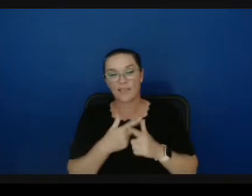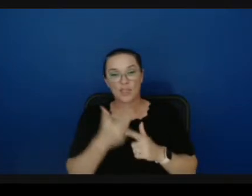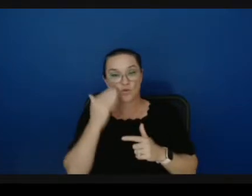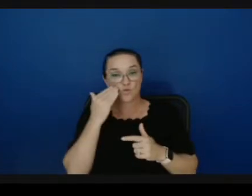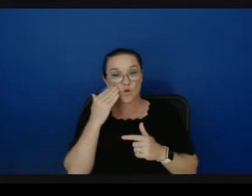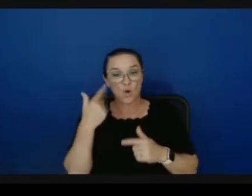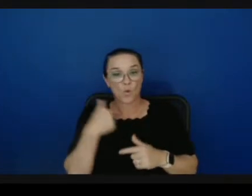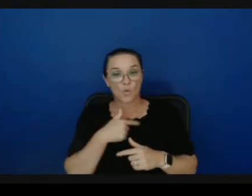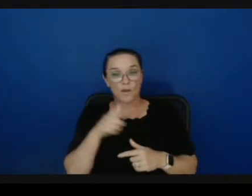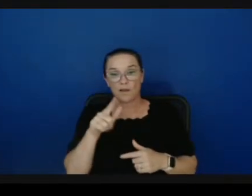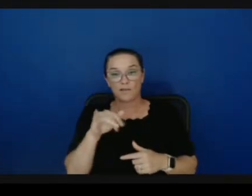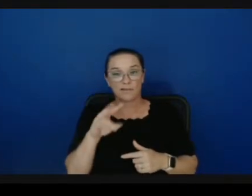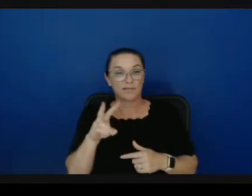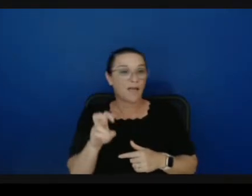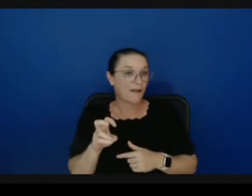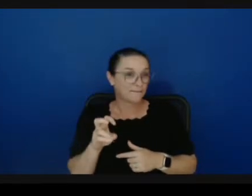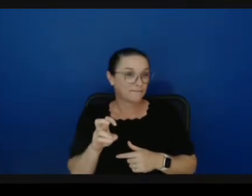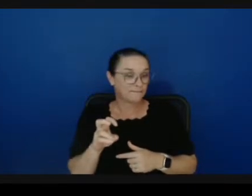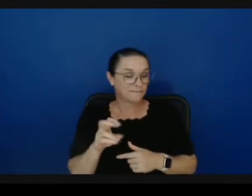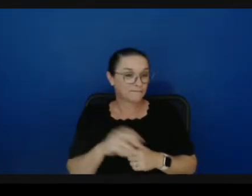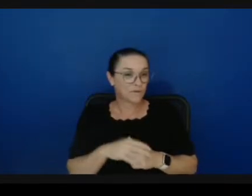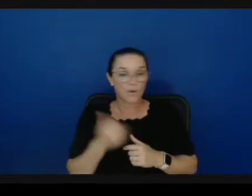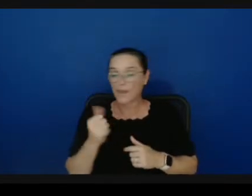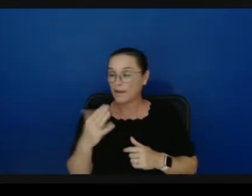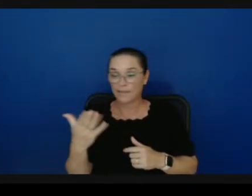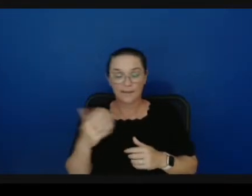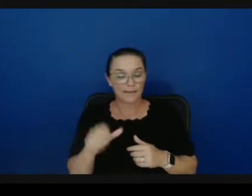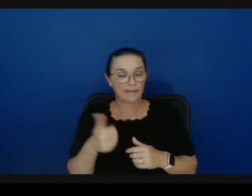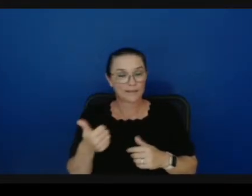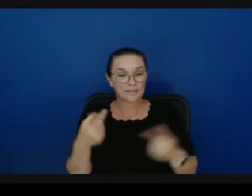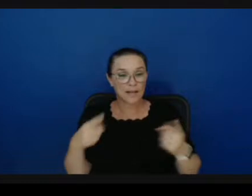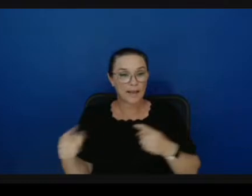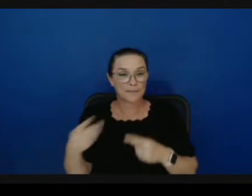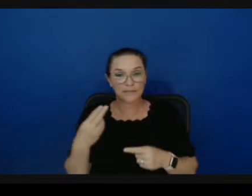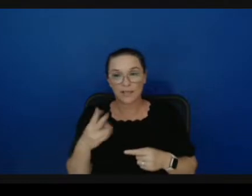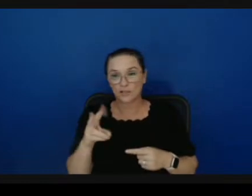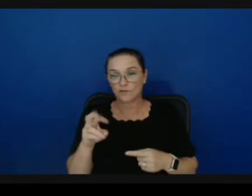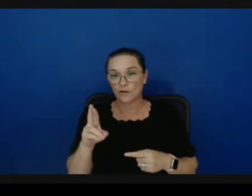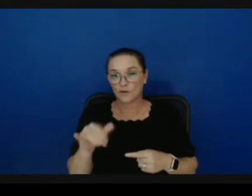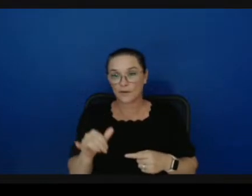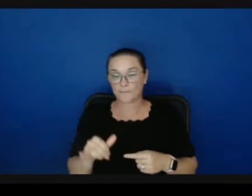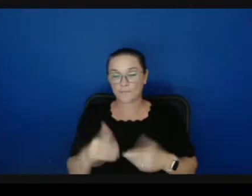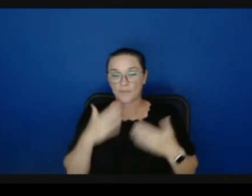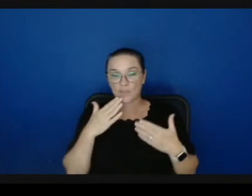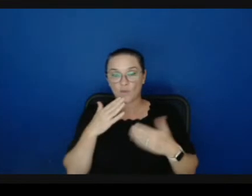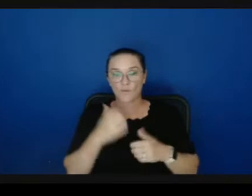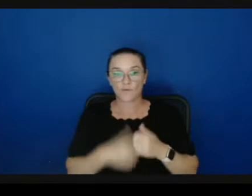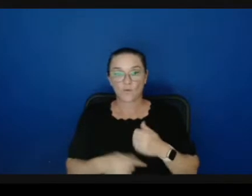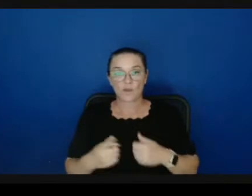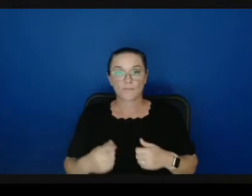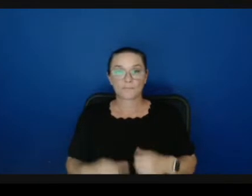up for the donation drive and for anything else that might happen here at HVERI. Thanks, everybody.